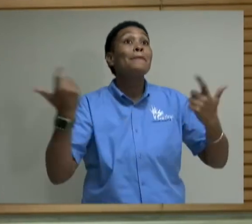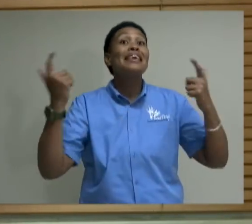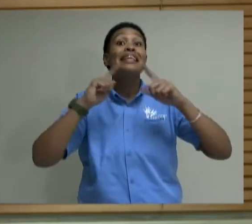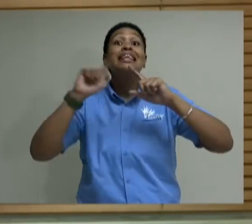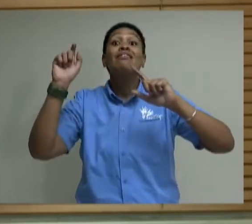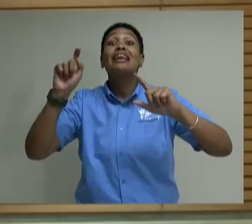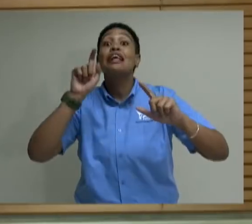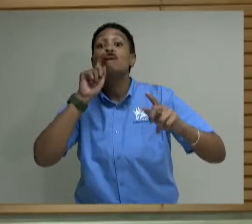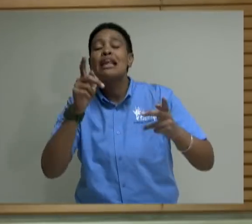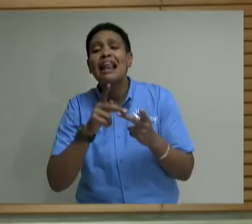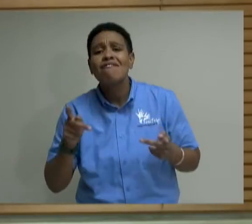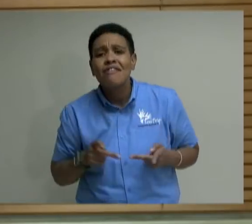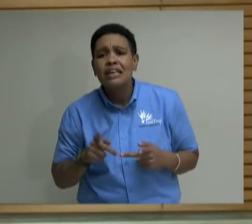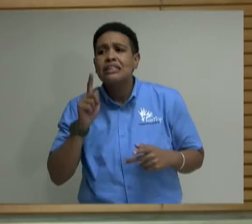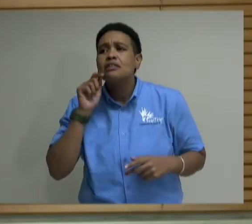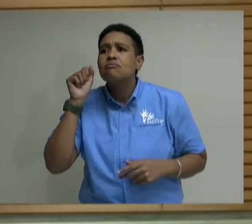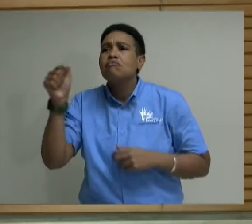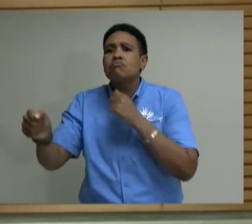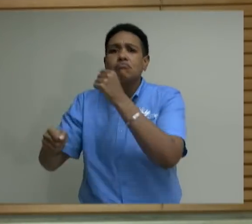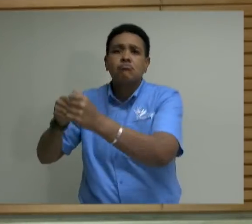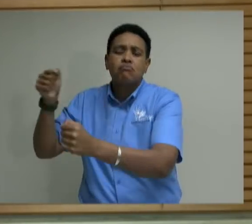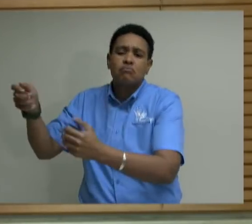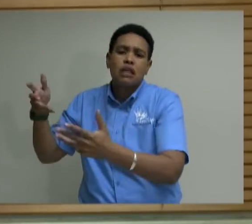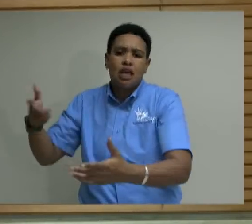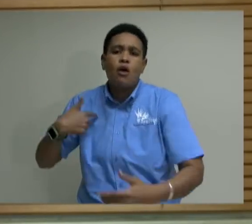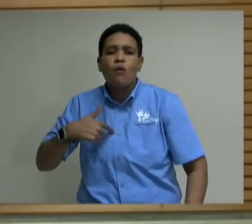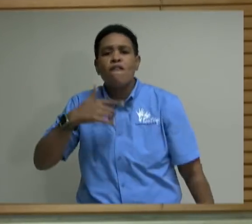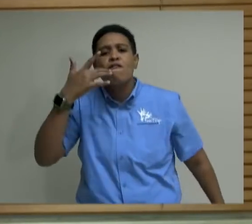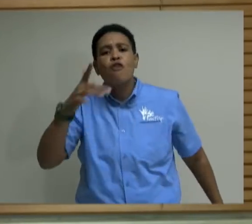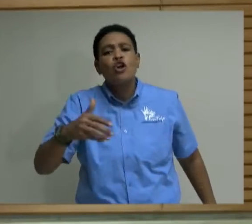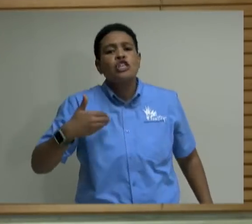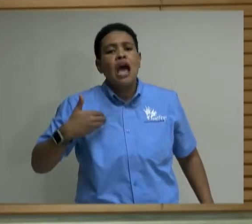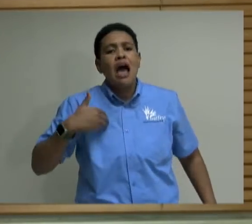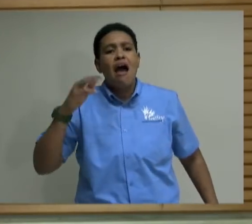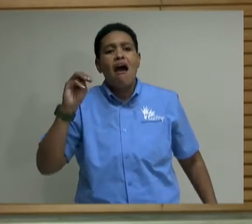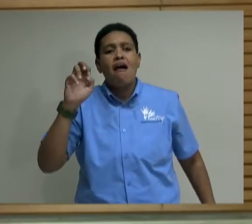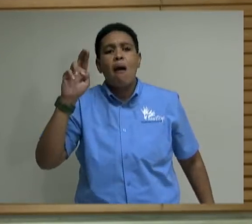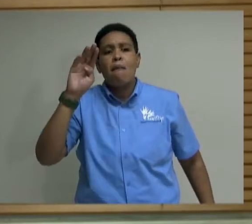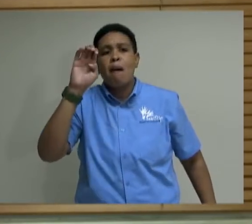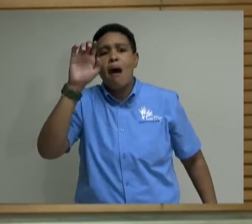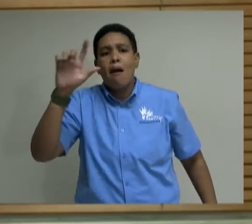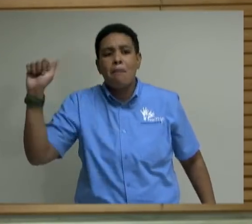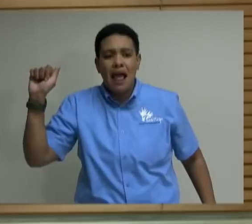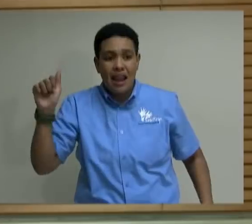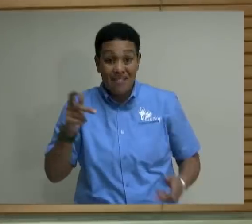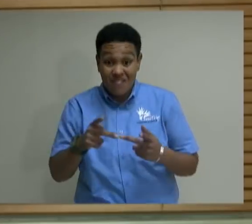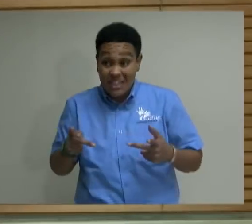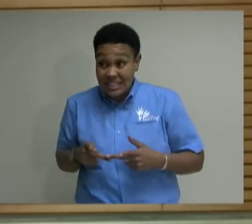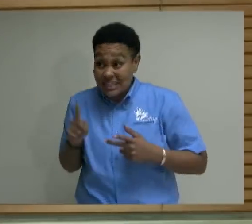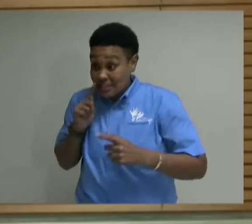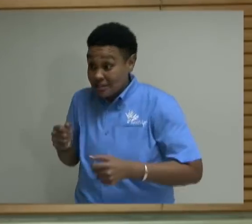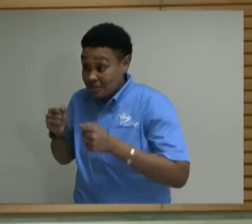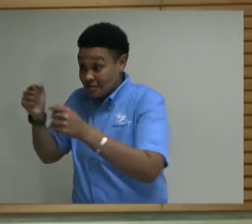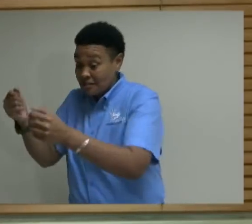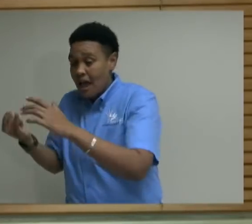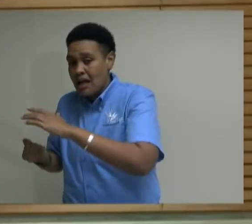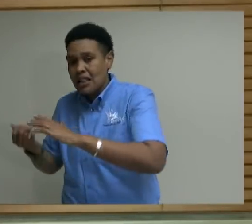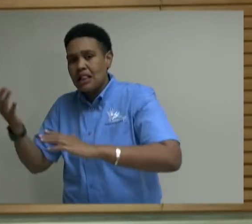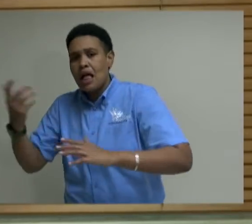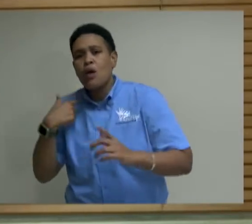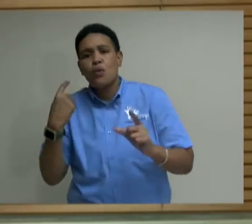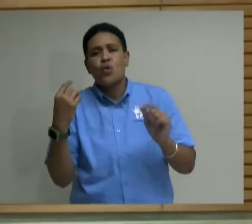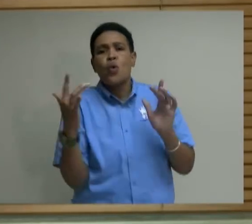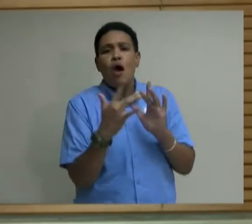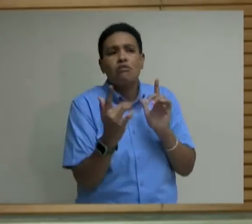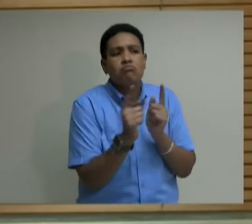needed facilities to isolate in. We were fortunate enough to have the Marabella facility in which to isolate. We also did contact